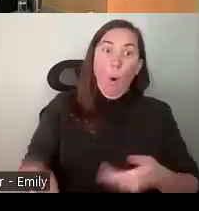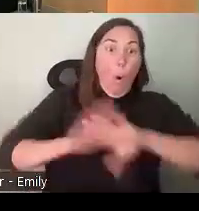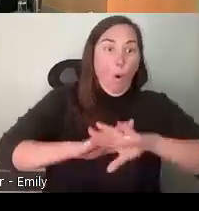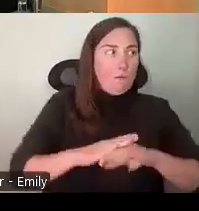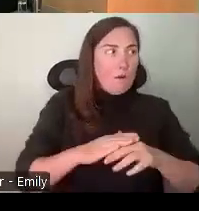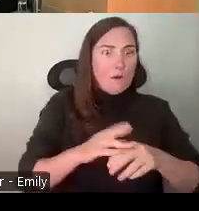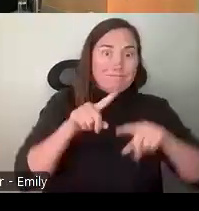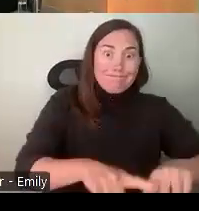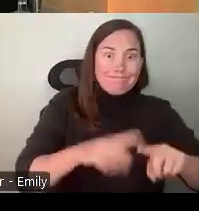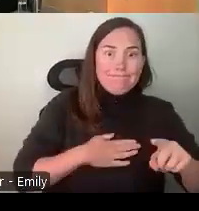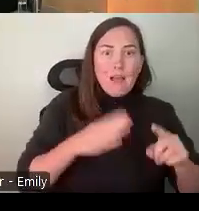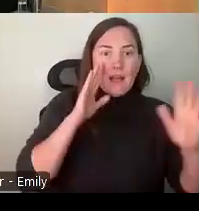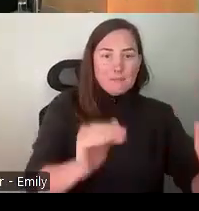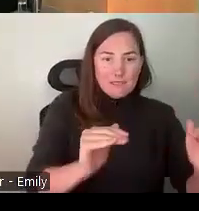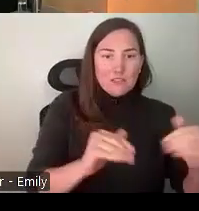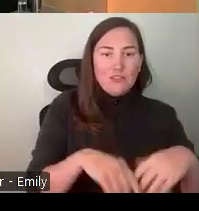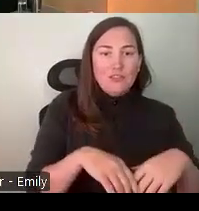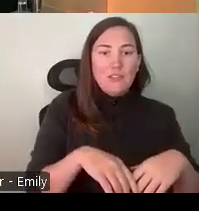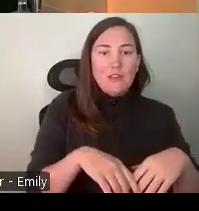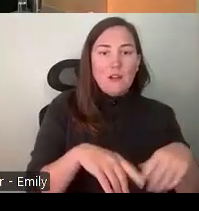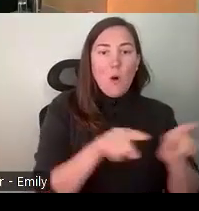perception and auditory hallucinations.